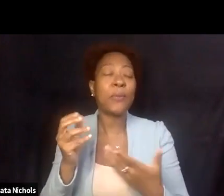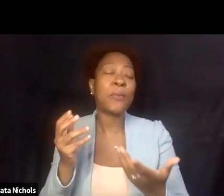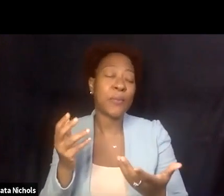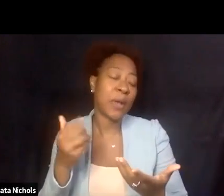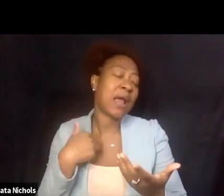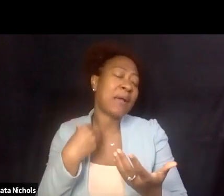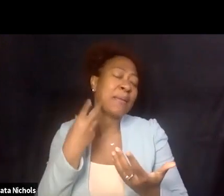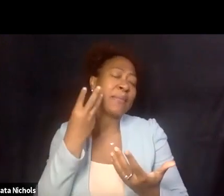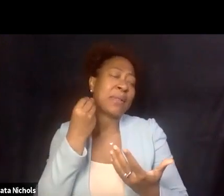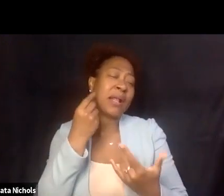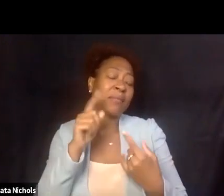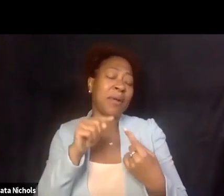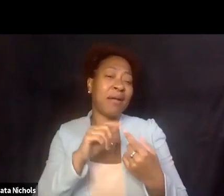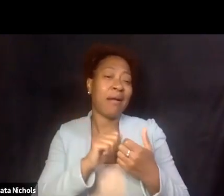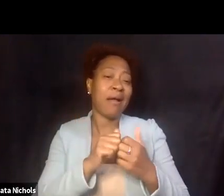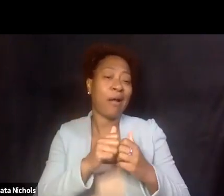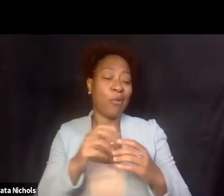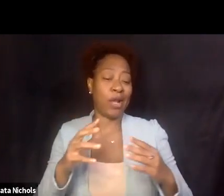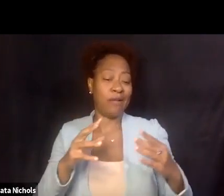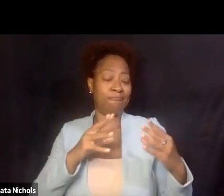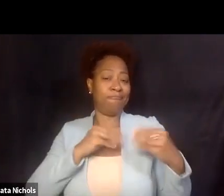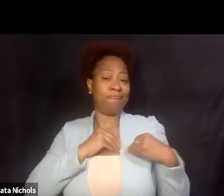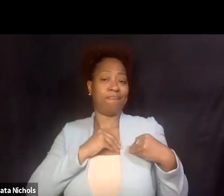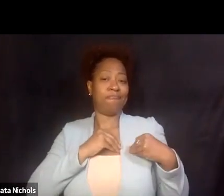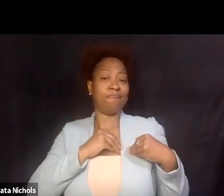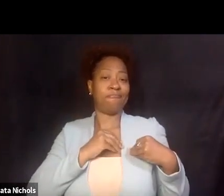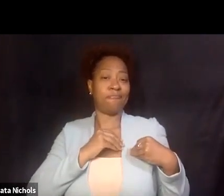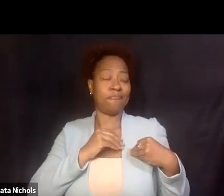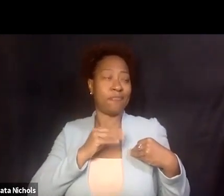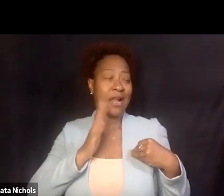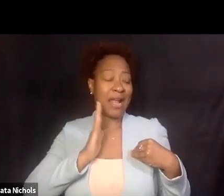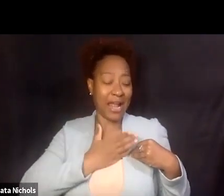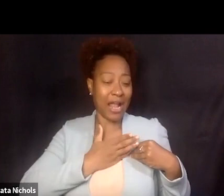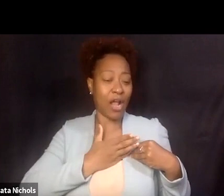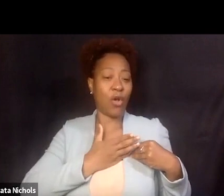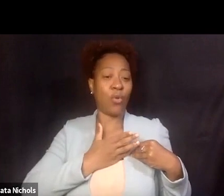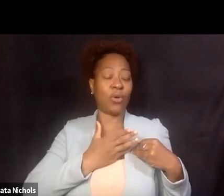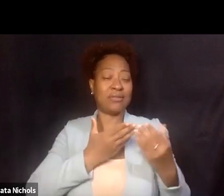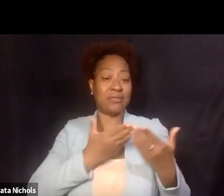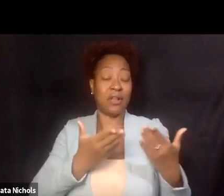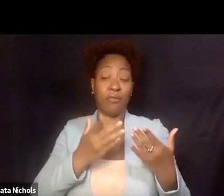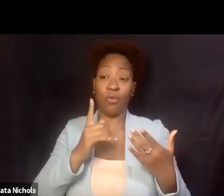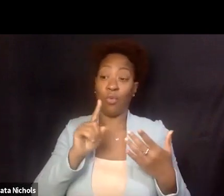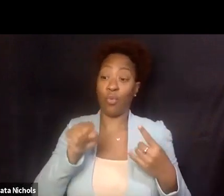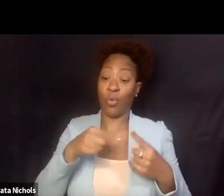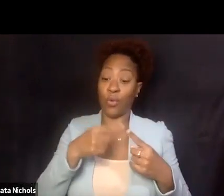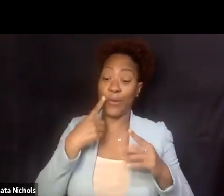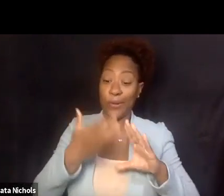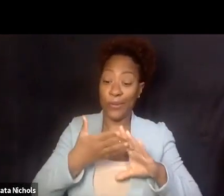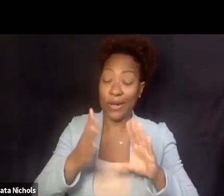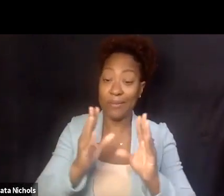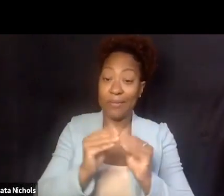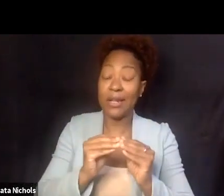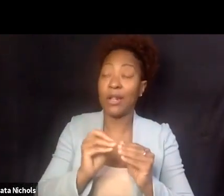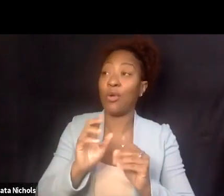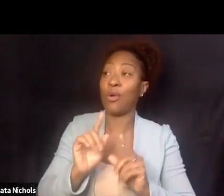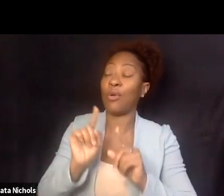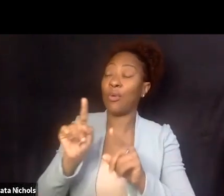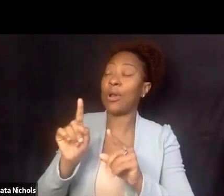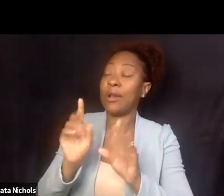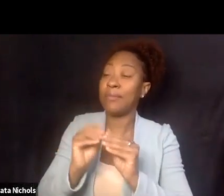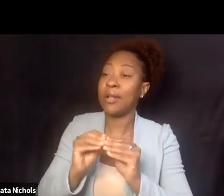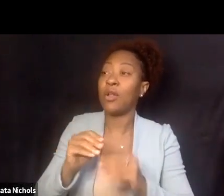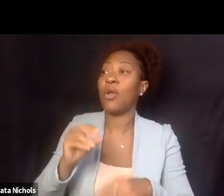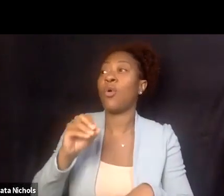thinking more about how we take ownership, right? So how, when we're running our meetings or when we're going to meetings, like if we're going to the PTO meeting, are we hitting that request